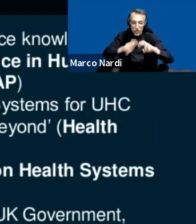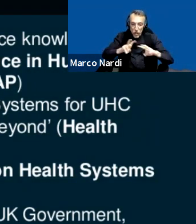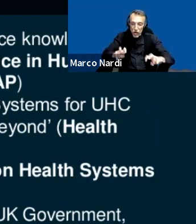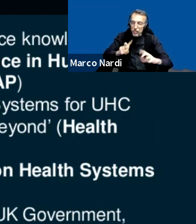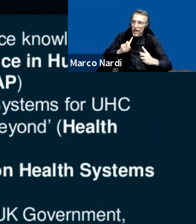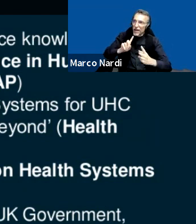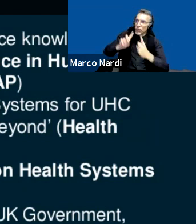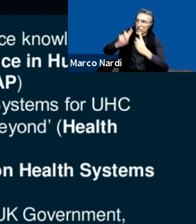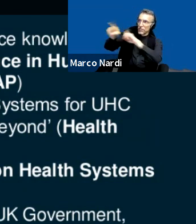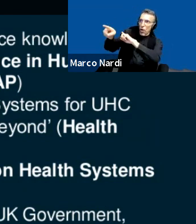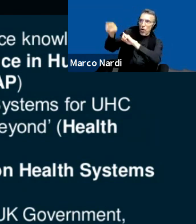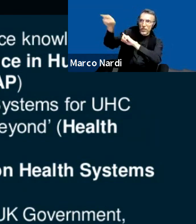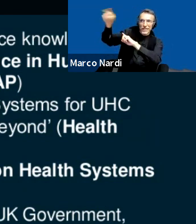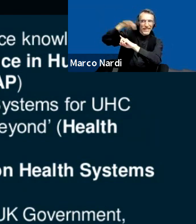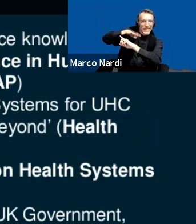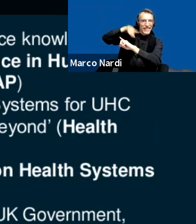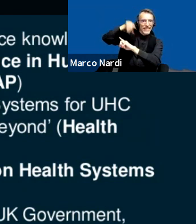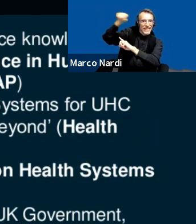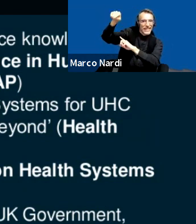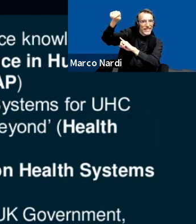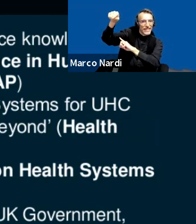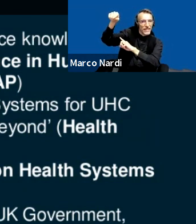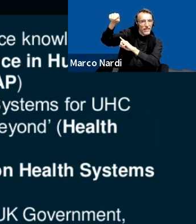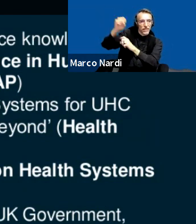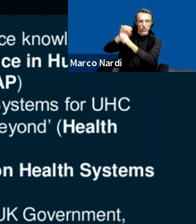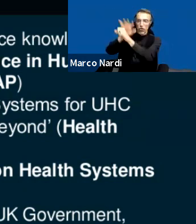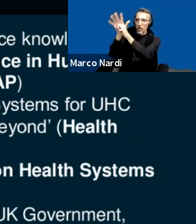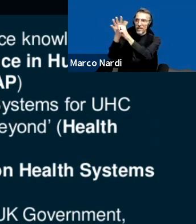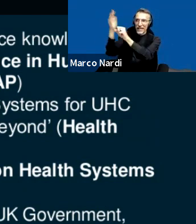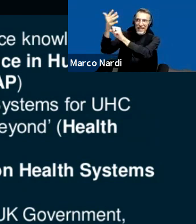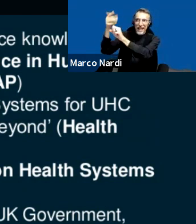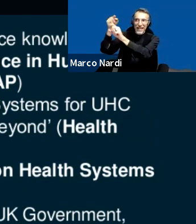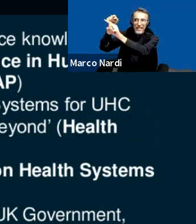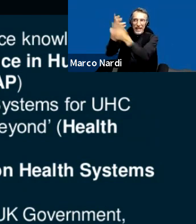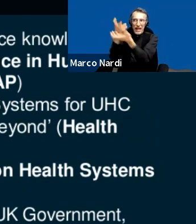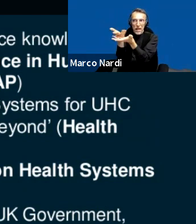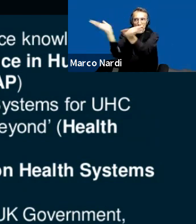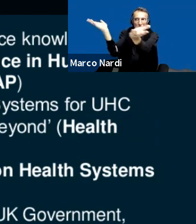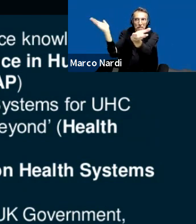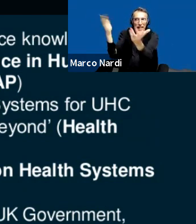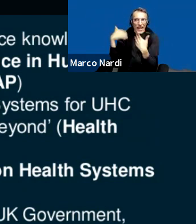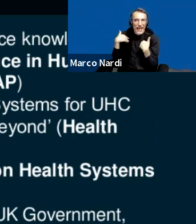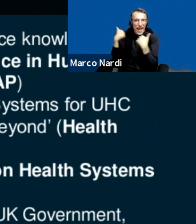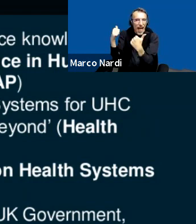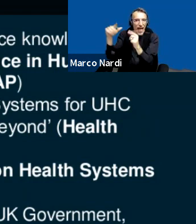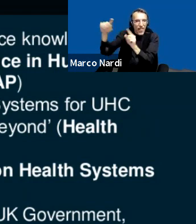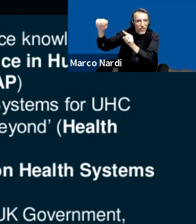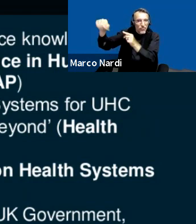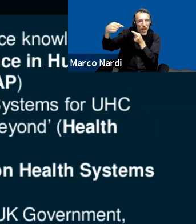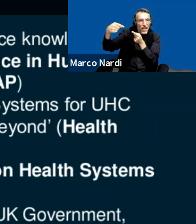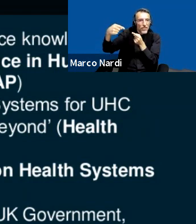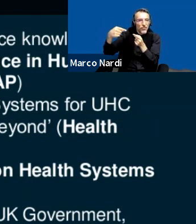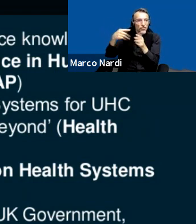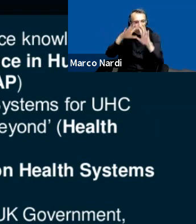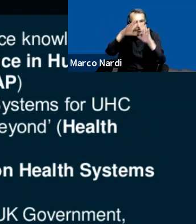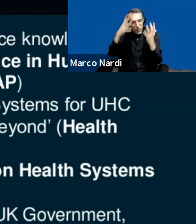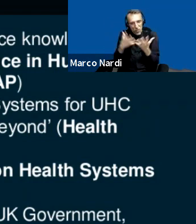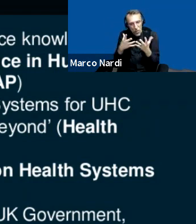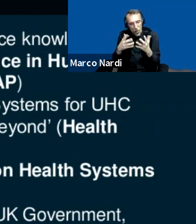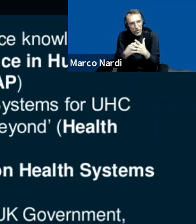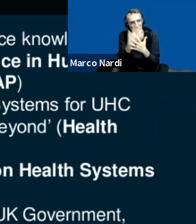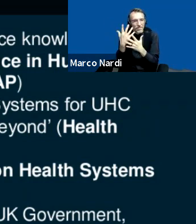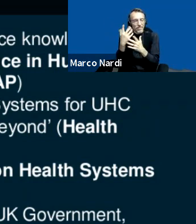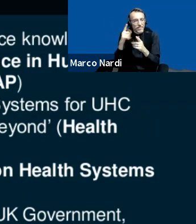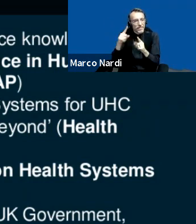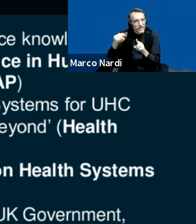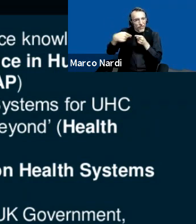sharing, which is directly responding to COVID-19 as a public health challenge and a wider development challenge. And we've got a number